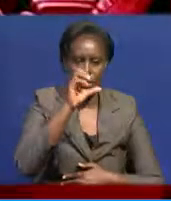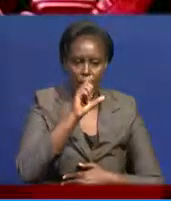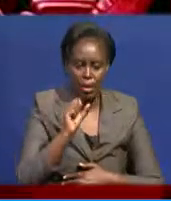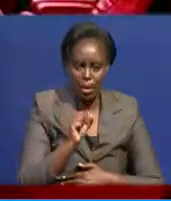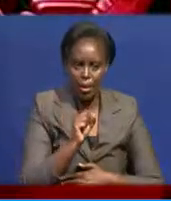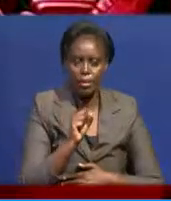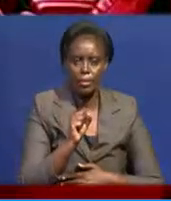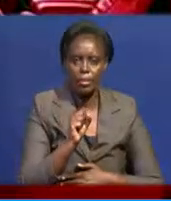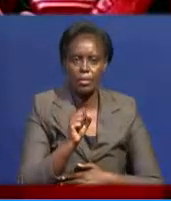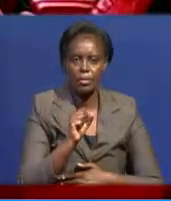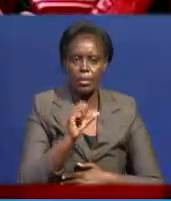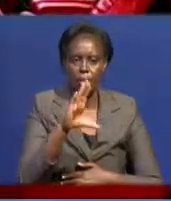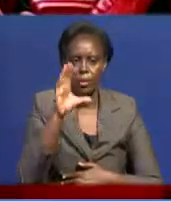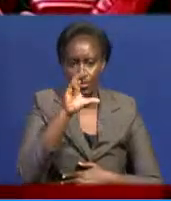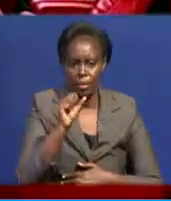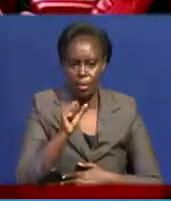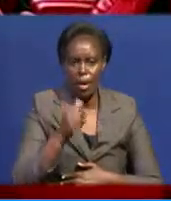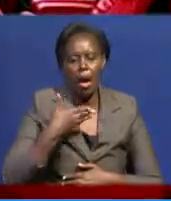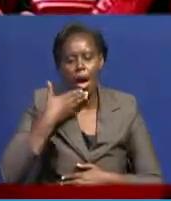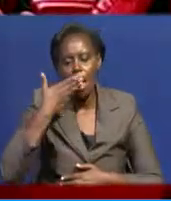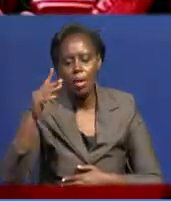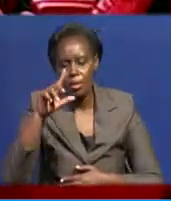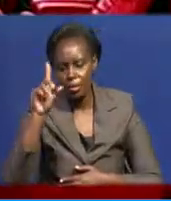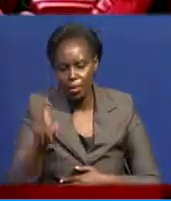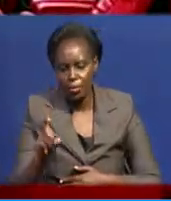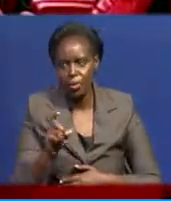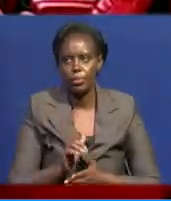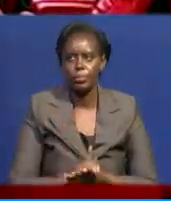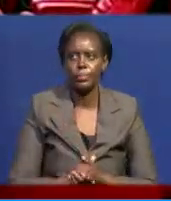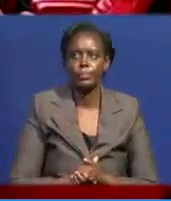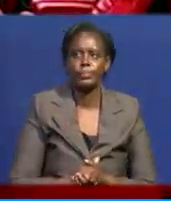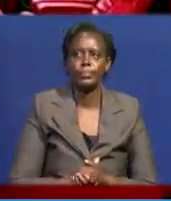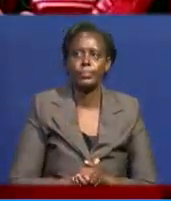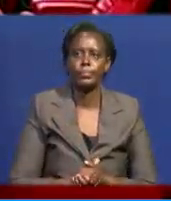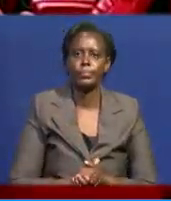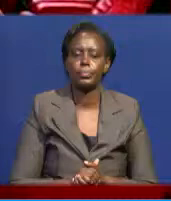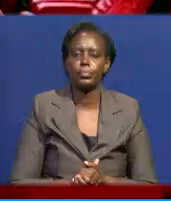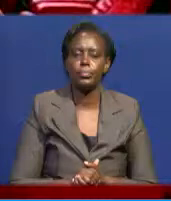Honourable CS, can I answer that first question?